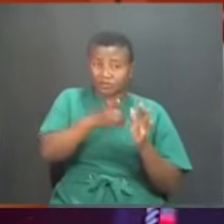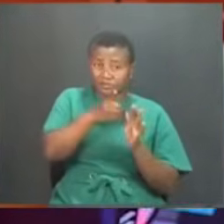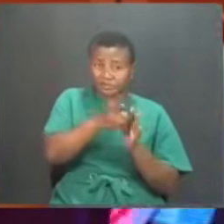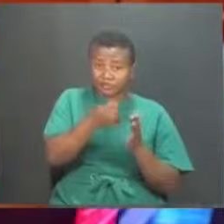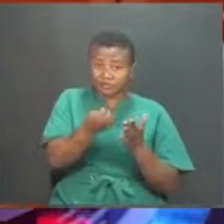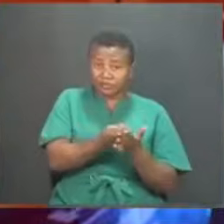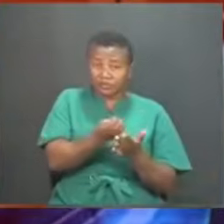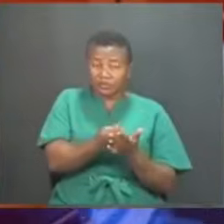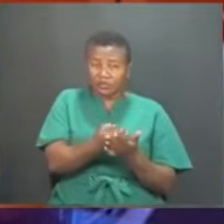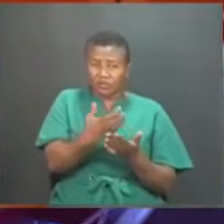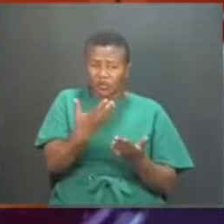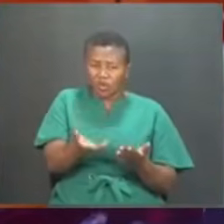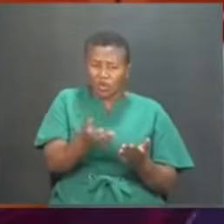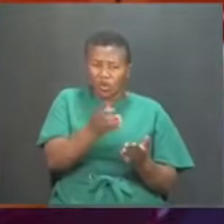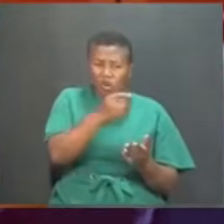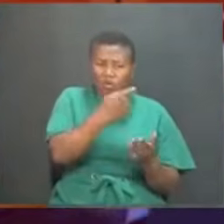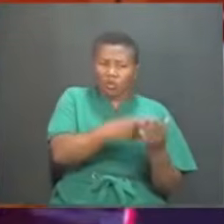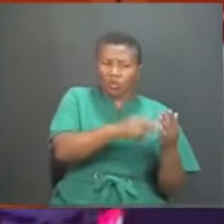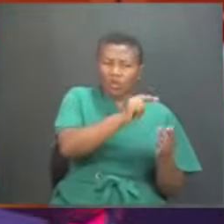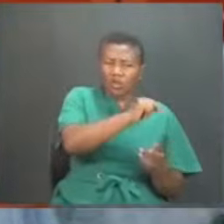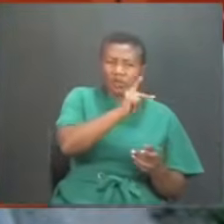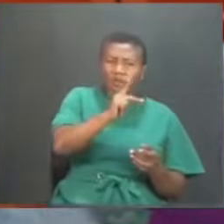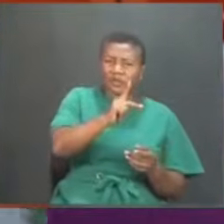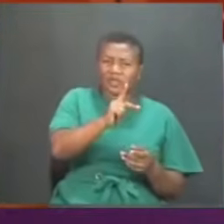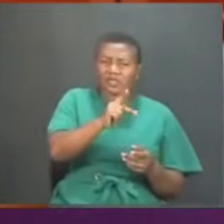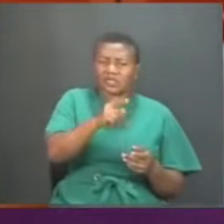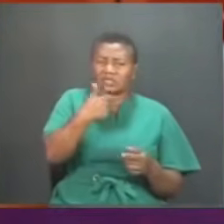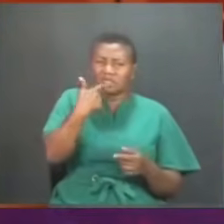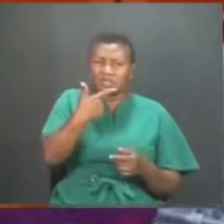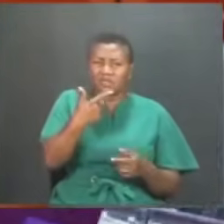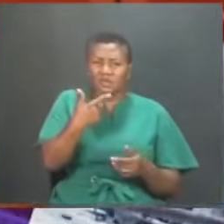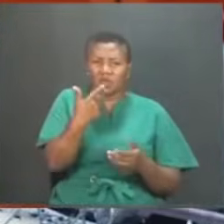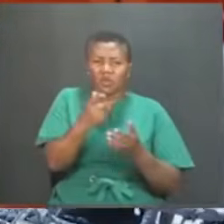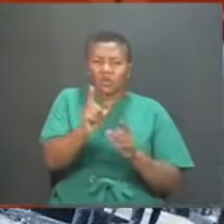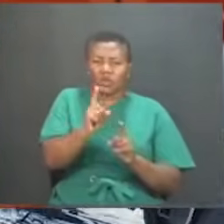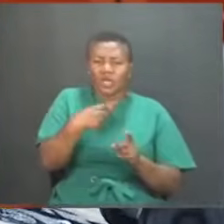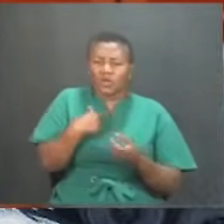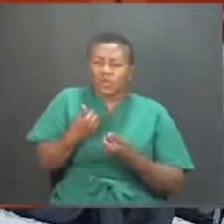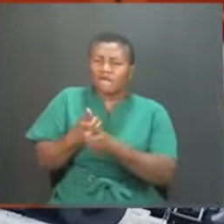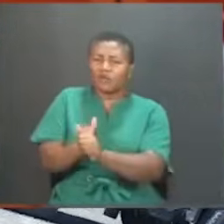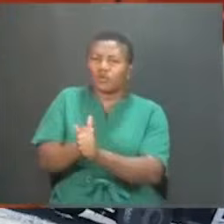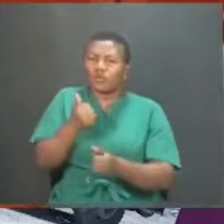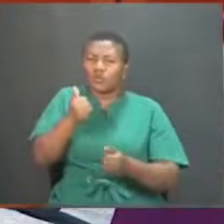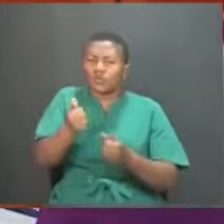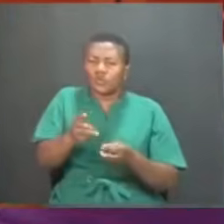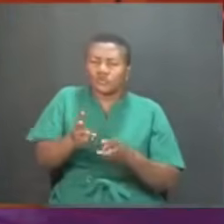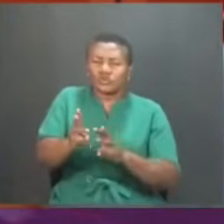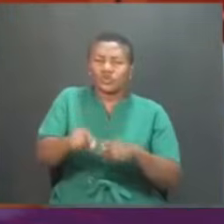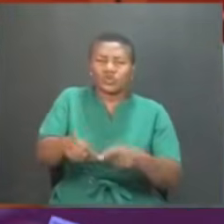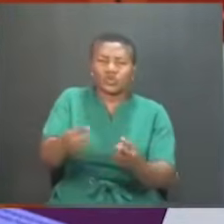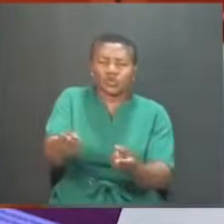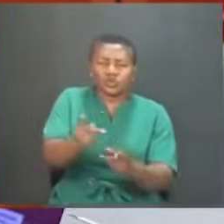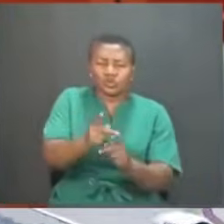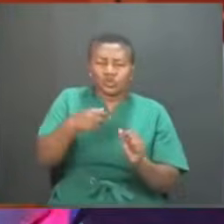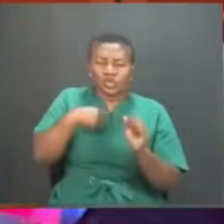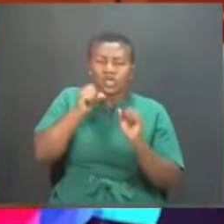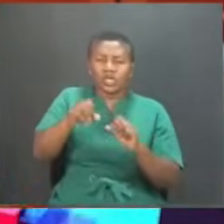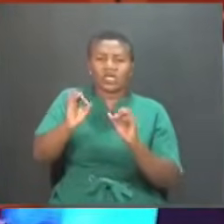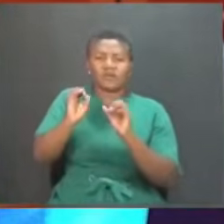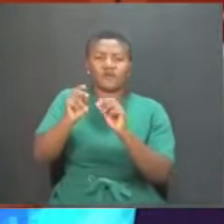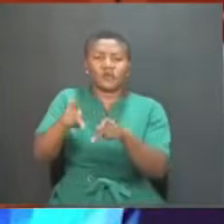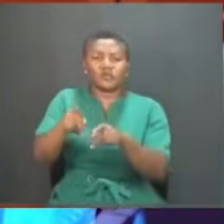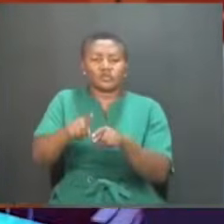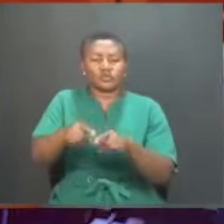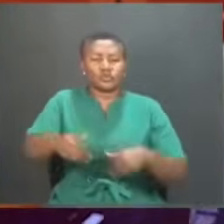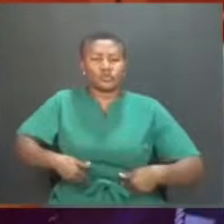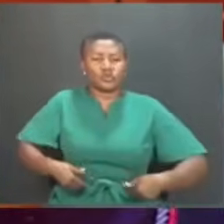said, how can we sit down and say, where do we draw the lines and where do we fix it, so that we can give opportunities to our young people to work? Because,